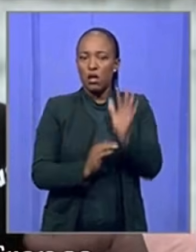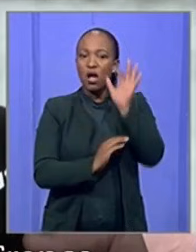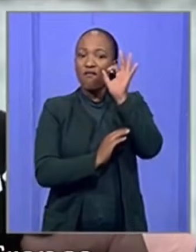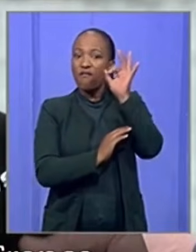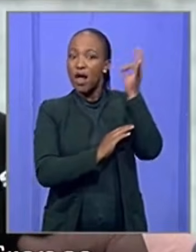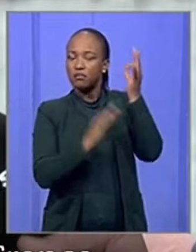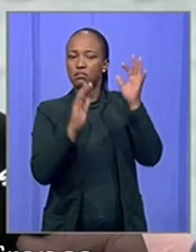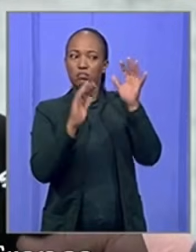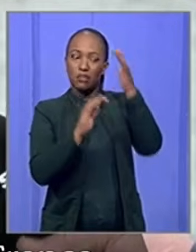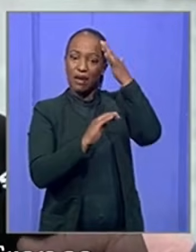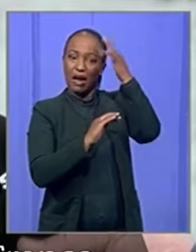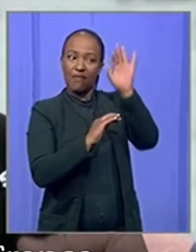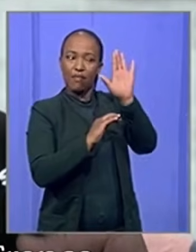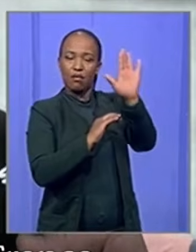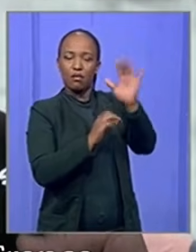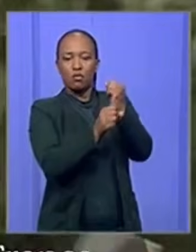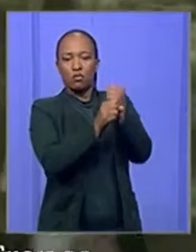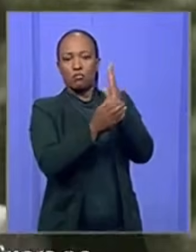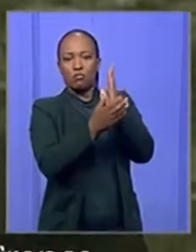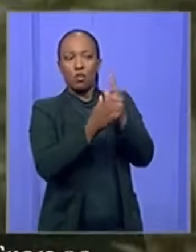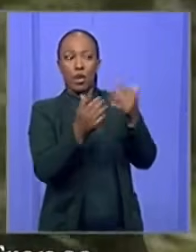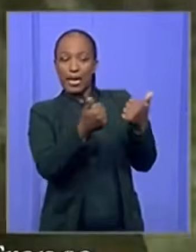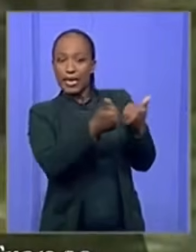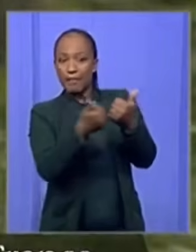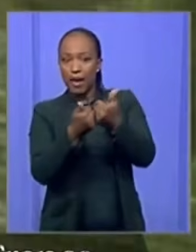job in providing a safe and secure games.